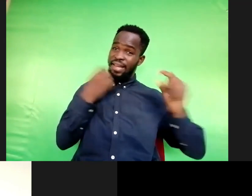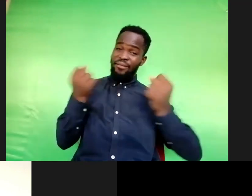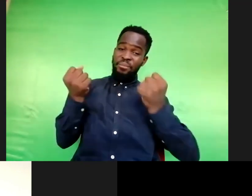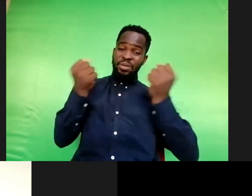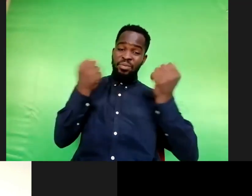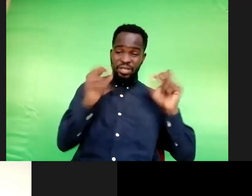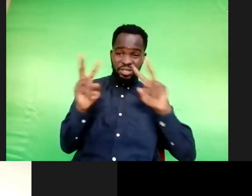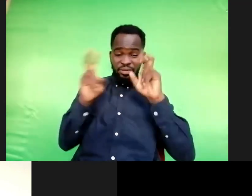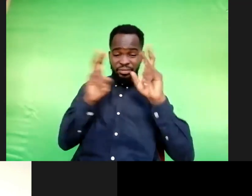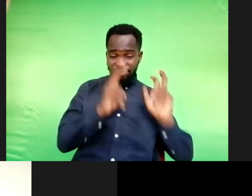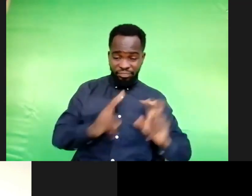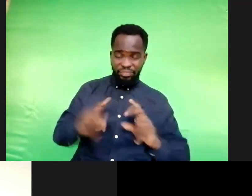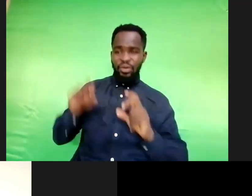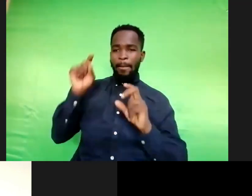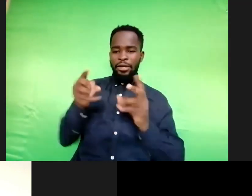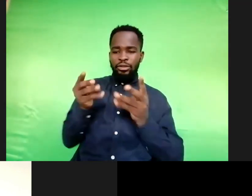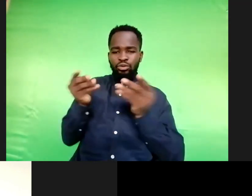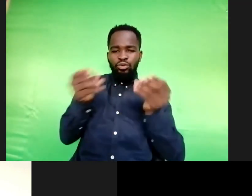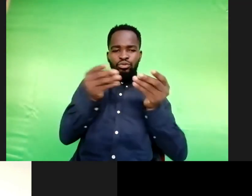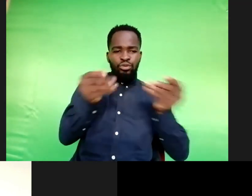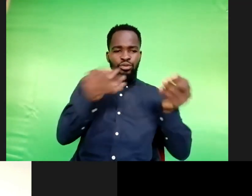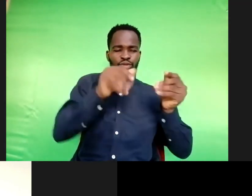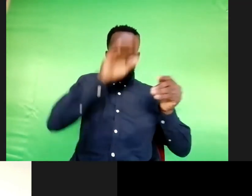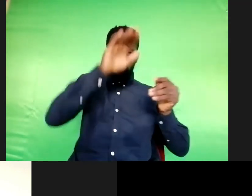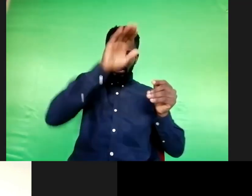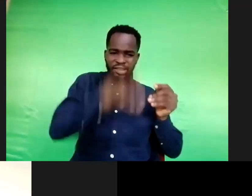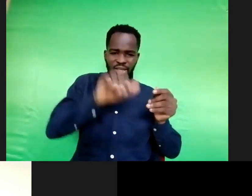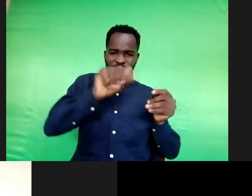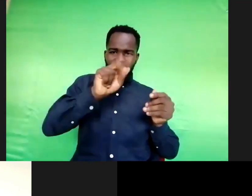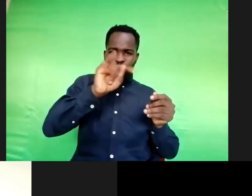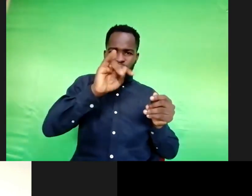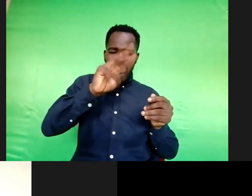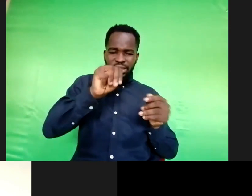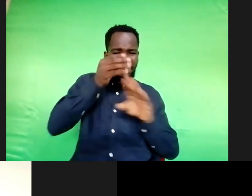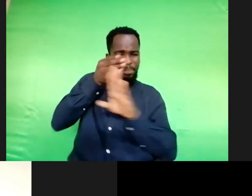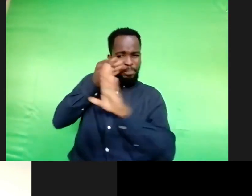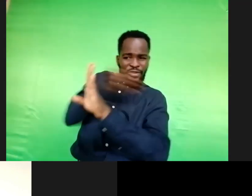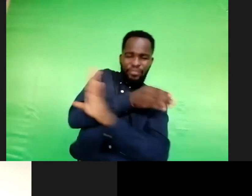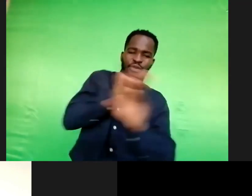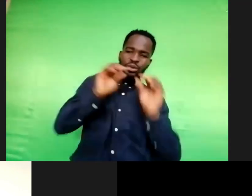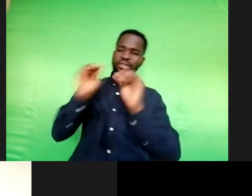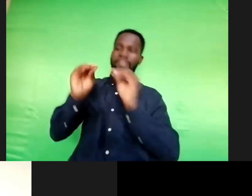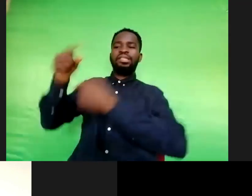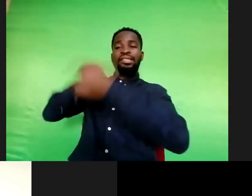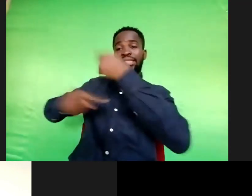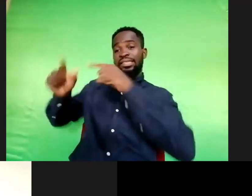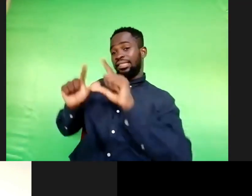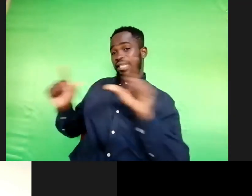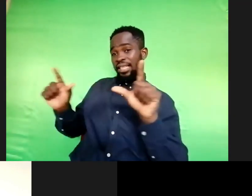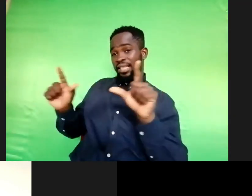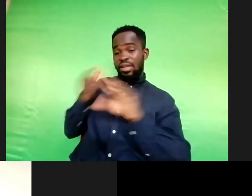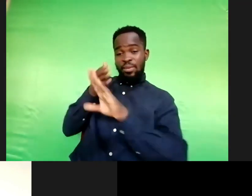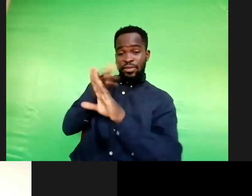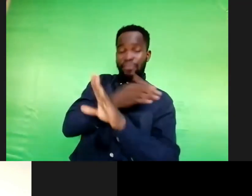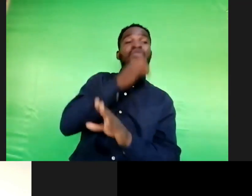will need to address to a child with autism before we can even teach them sign language, because before the age of 5 is